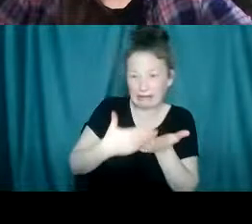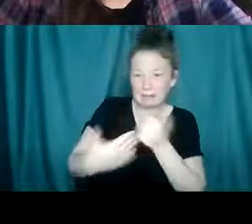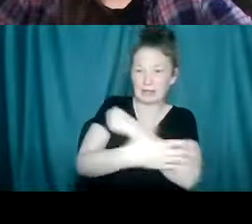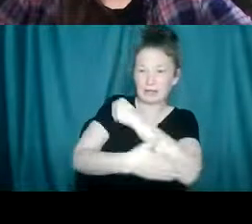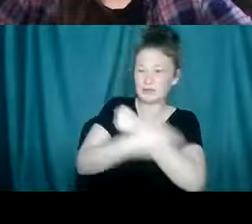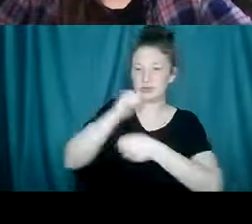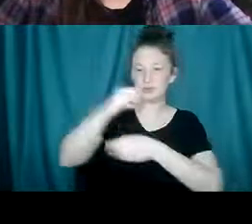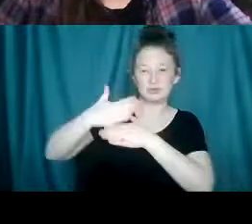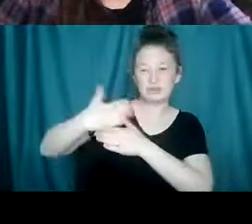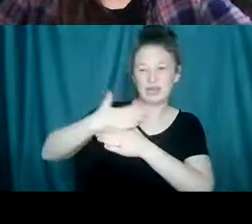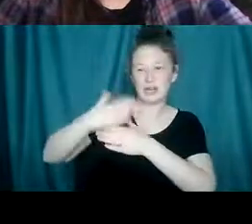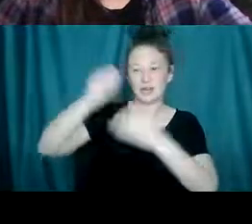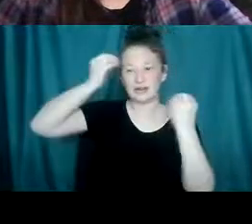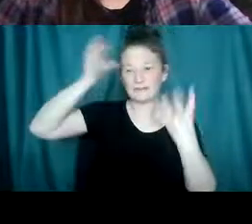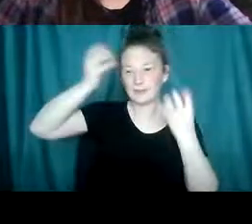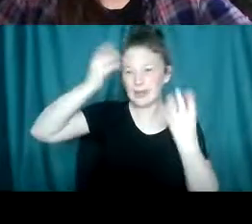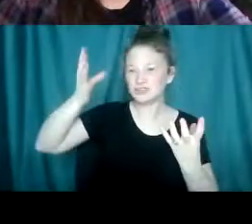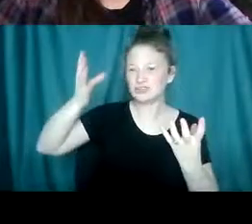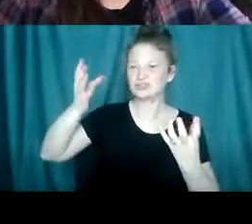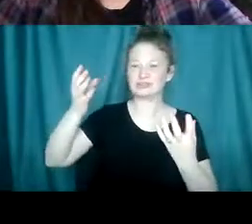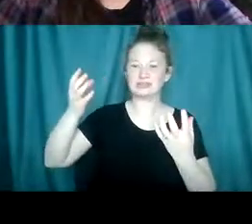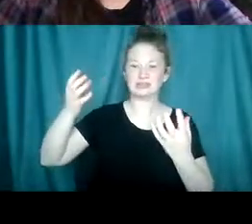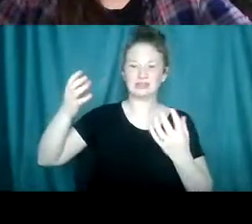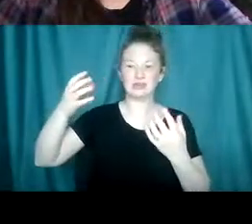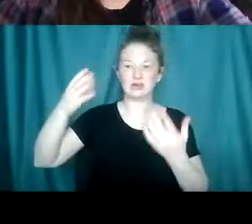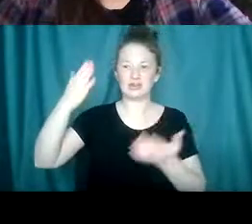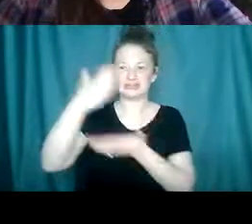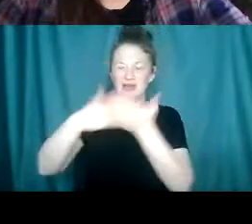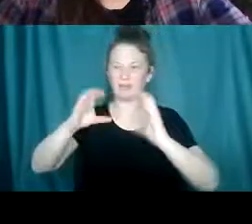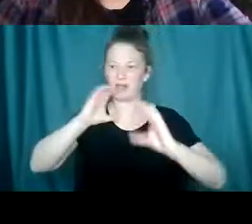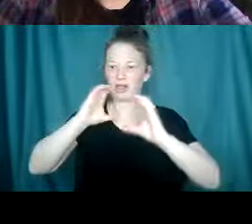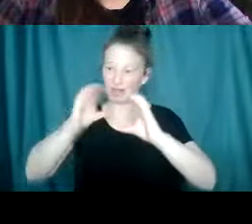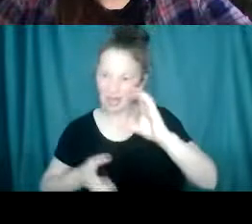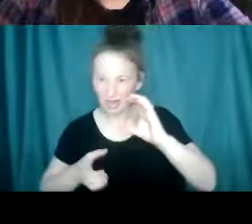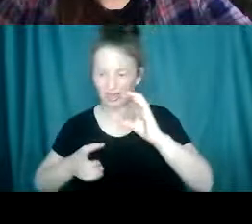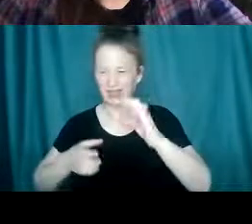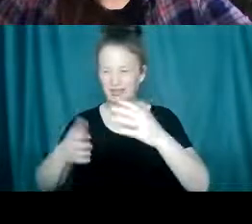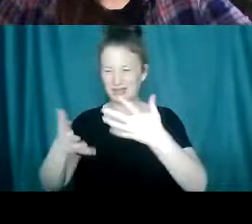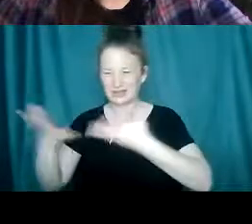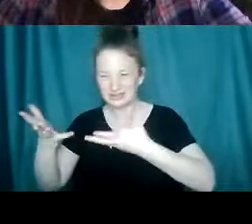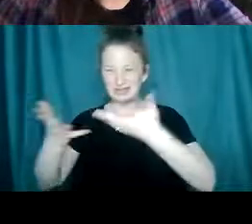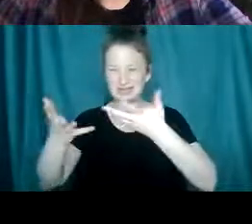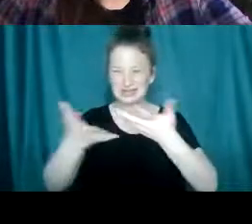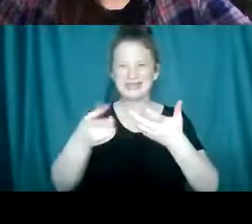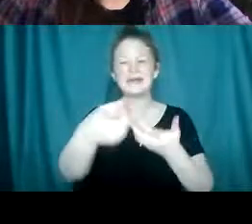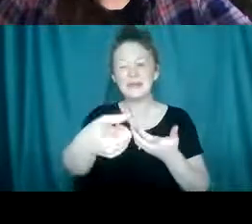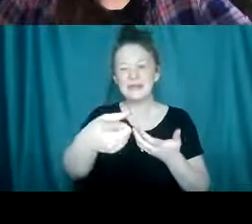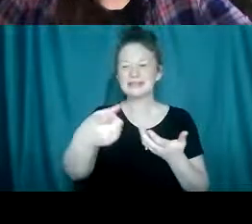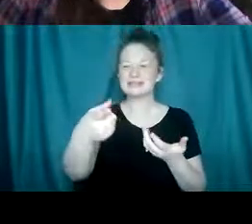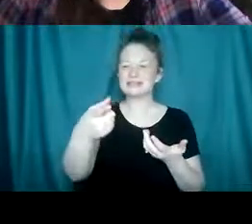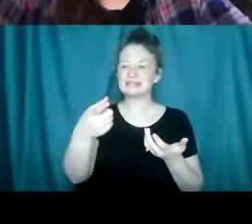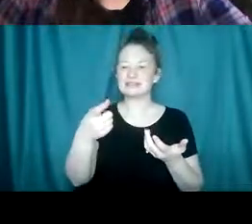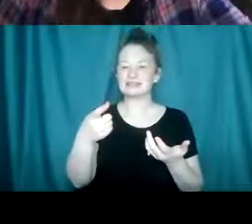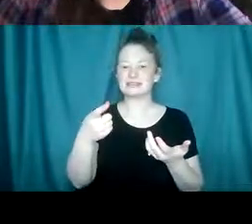and some things are just lost in communication. So I would call this really